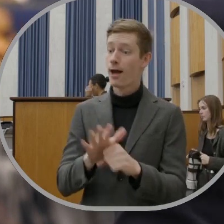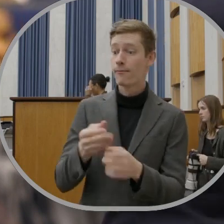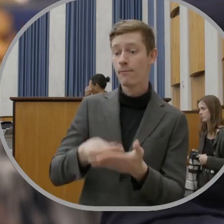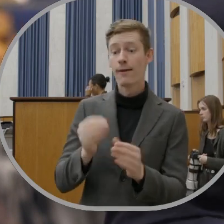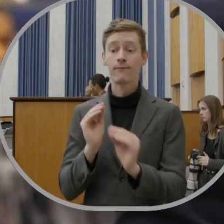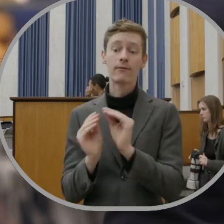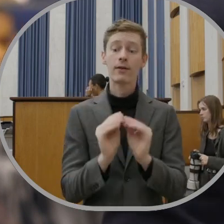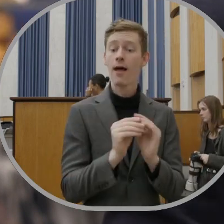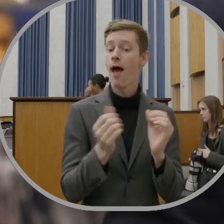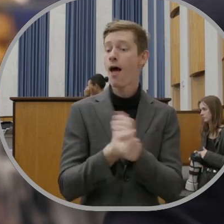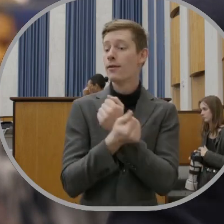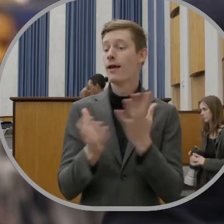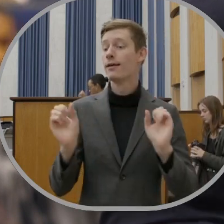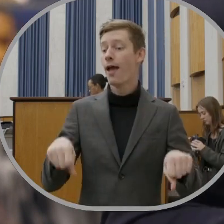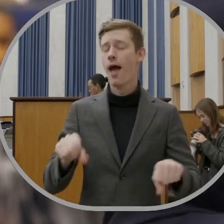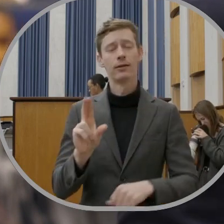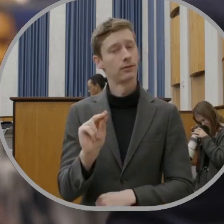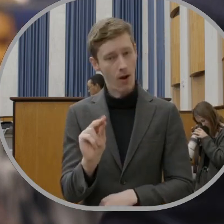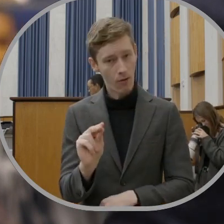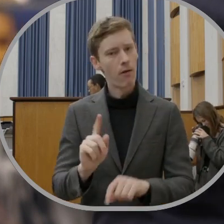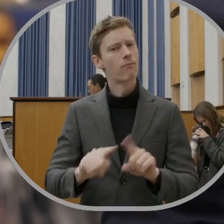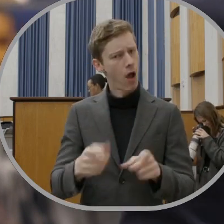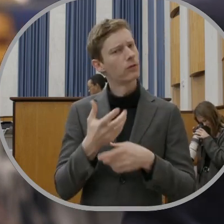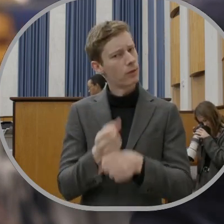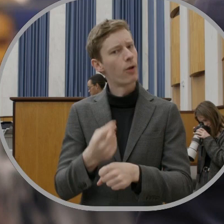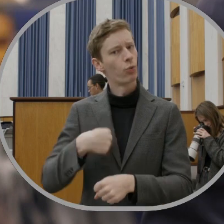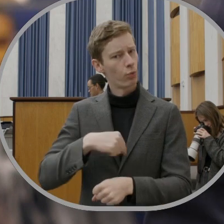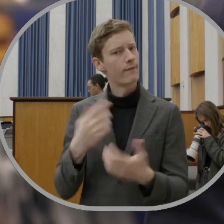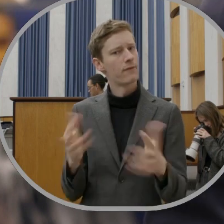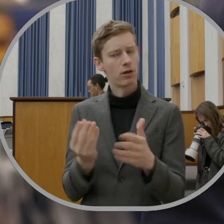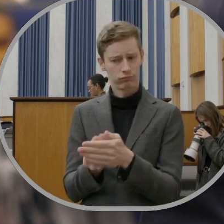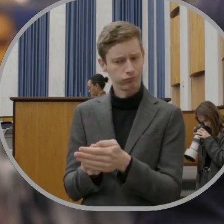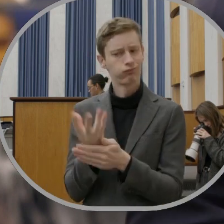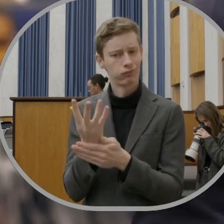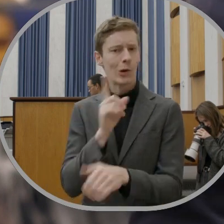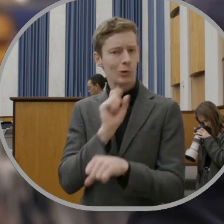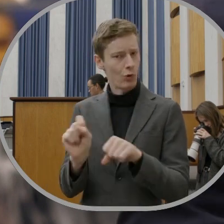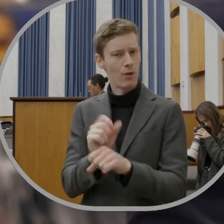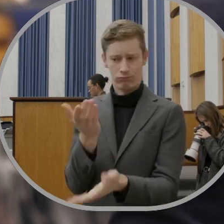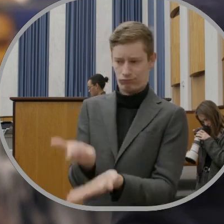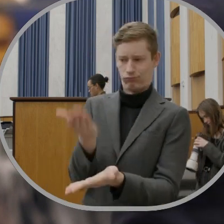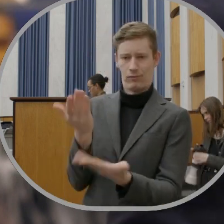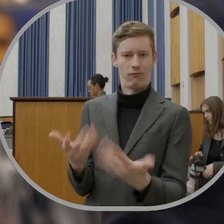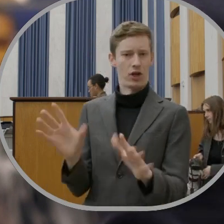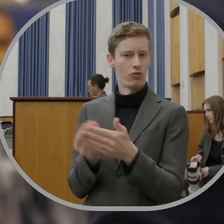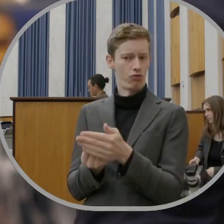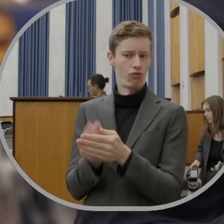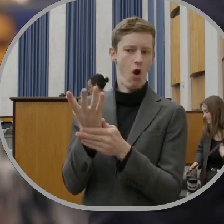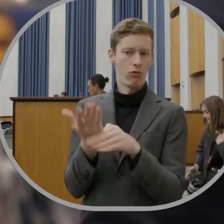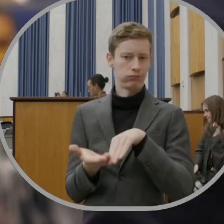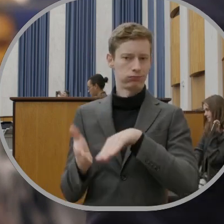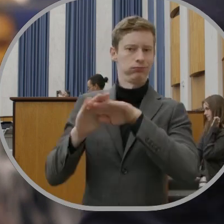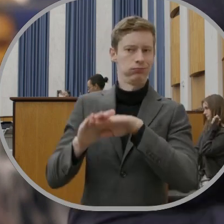but there is no doubt we have grown as a city. We have persevered through crises, and